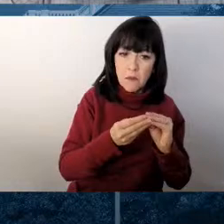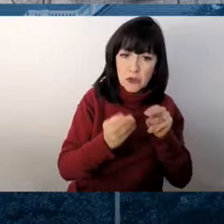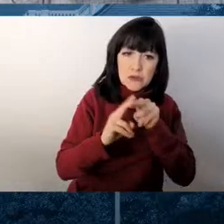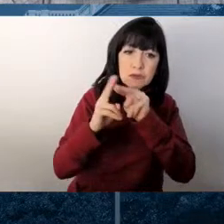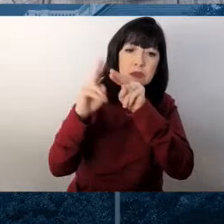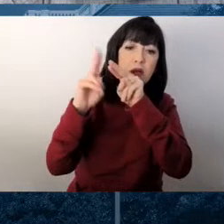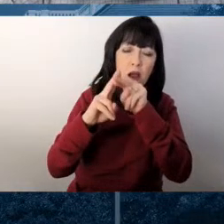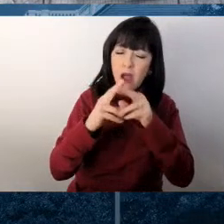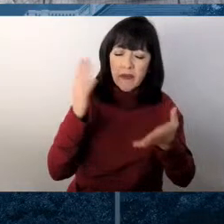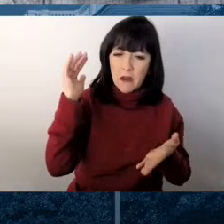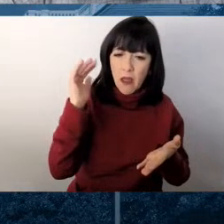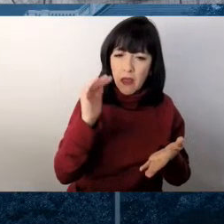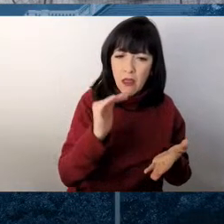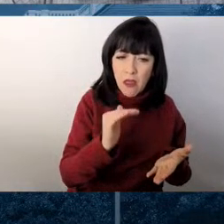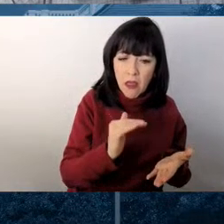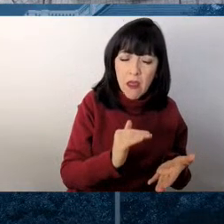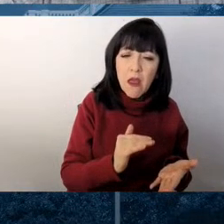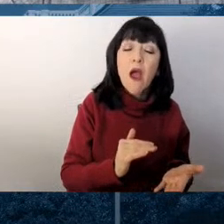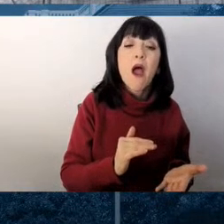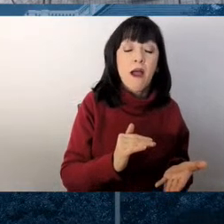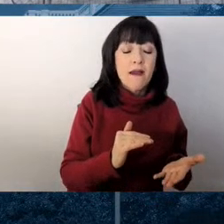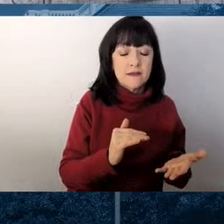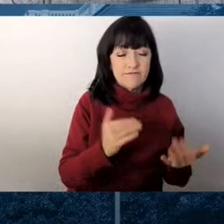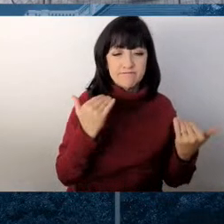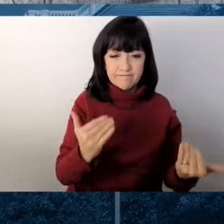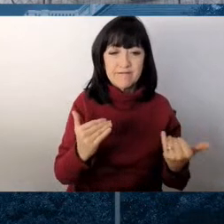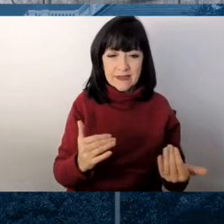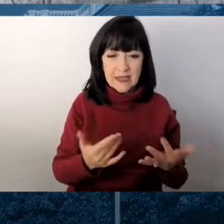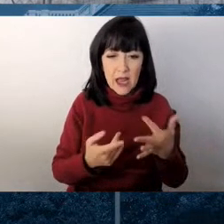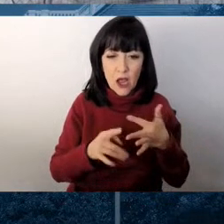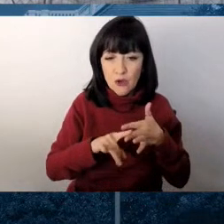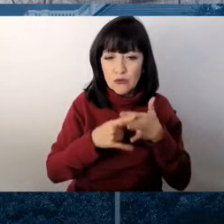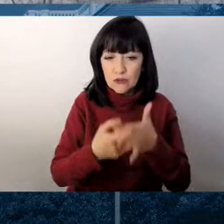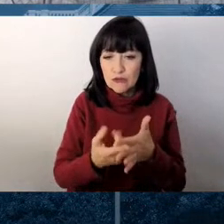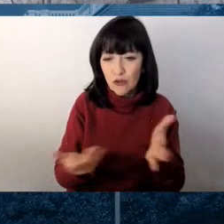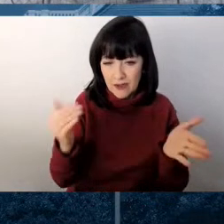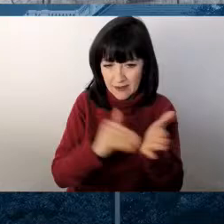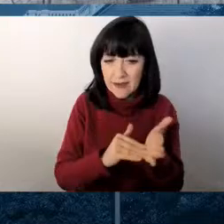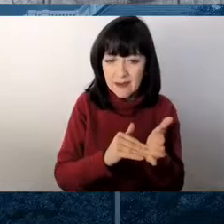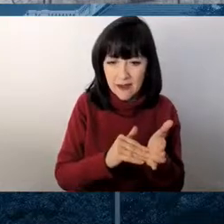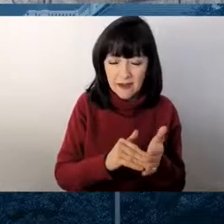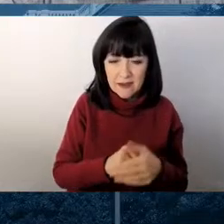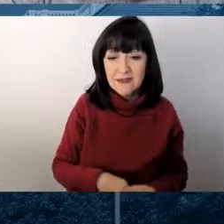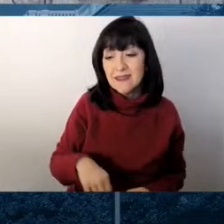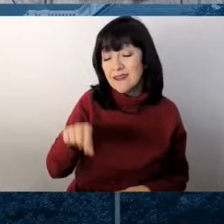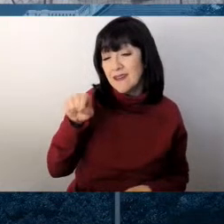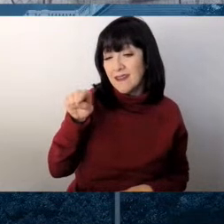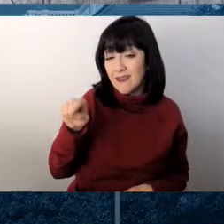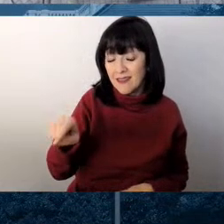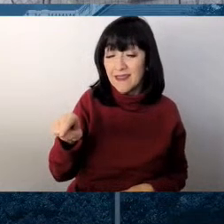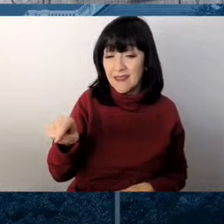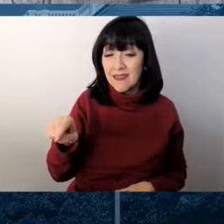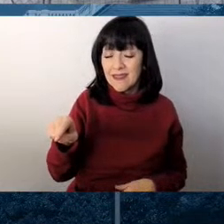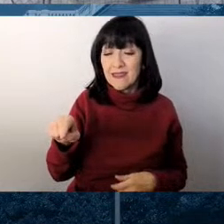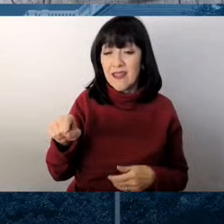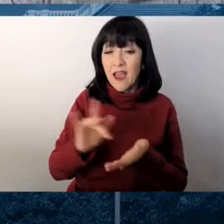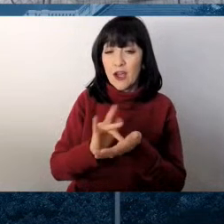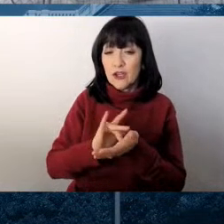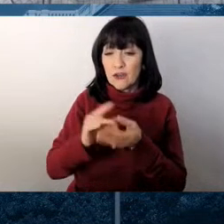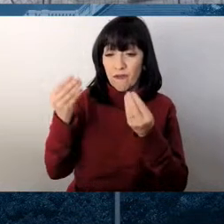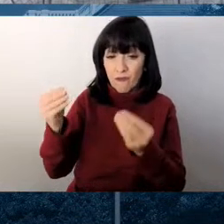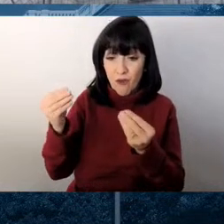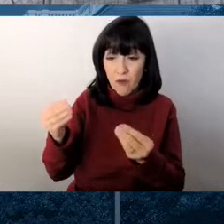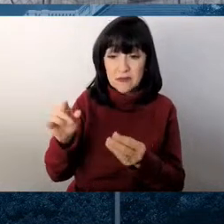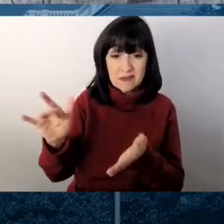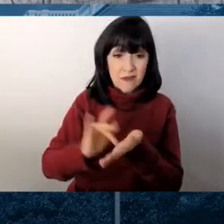wasn't the state. This is a pharmacist that worked with a lot of community members, including the lieutenant governor, and they got 500 people,